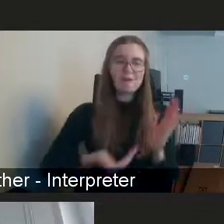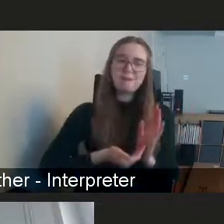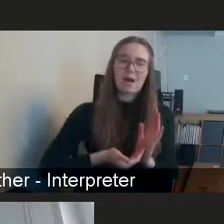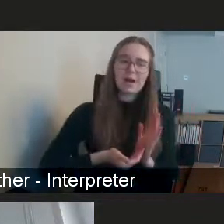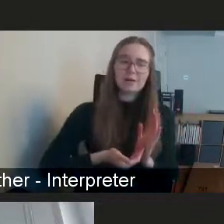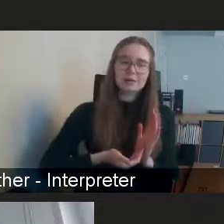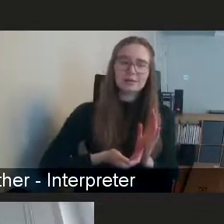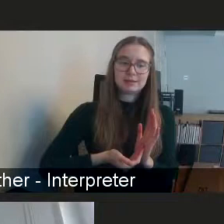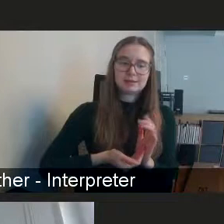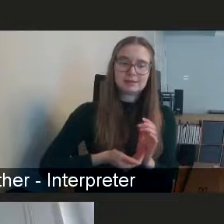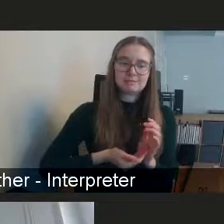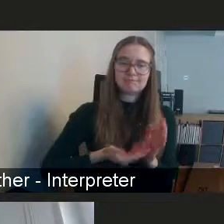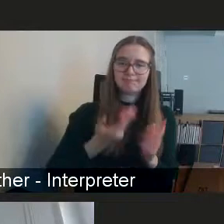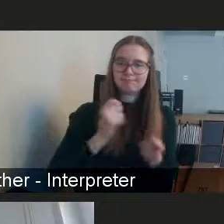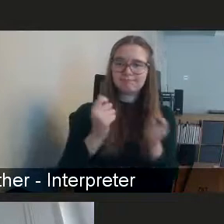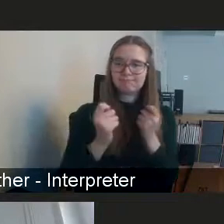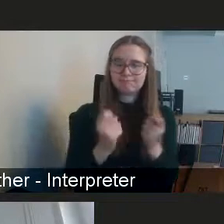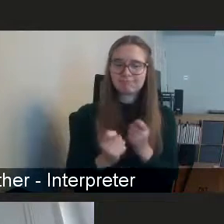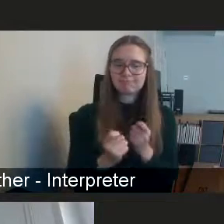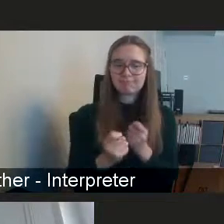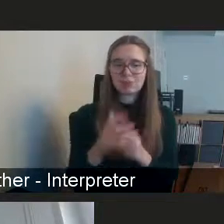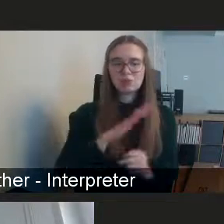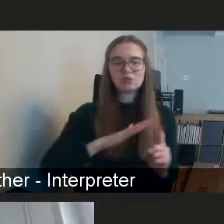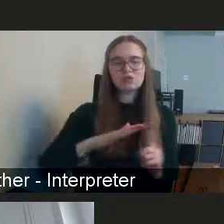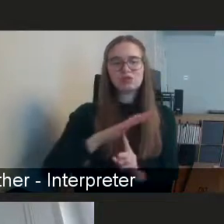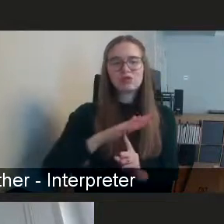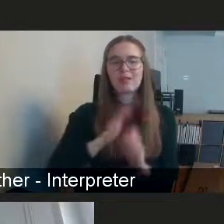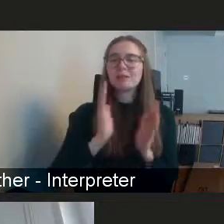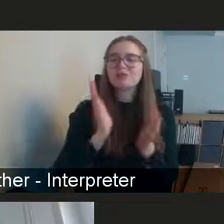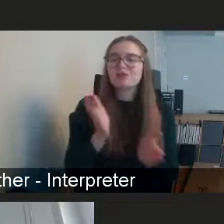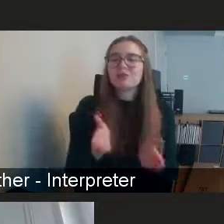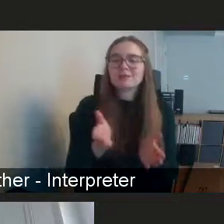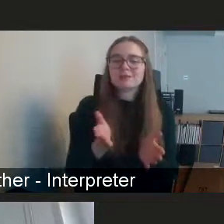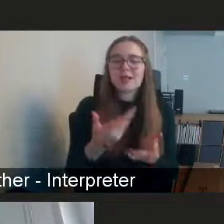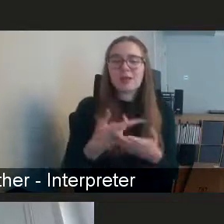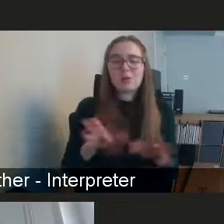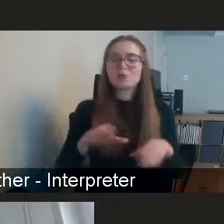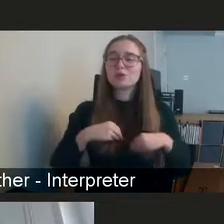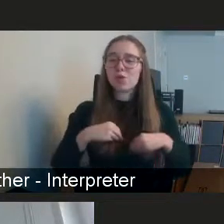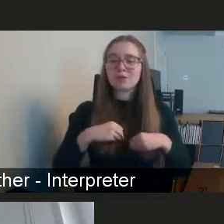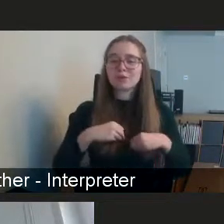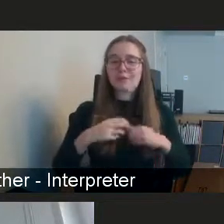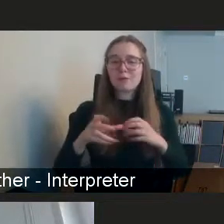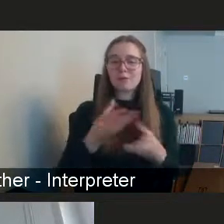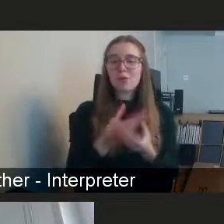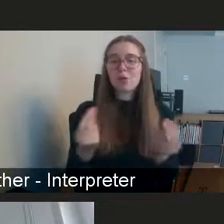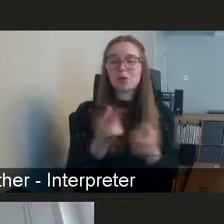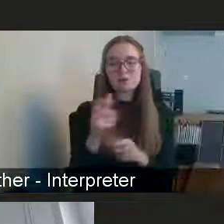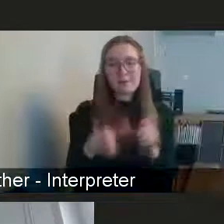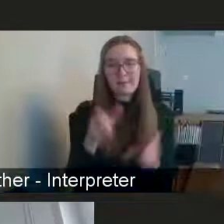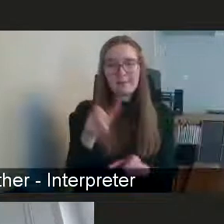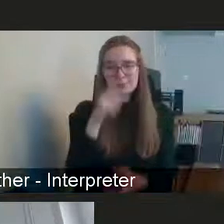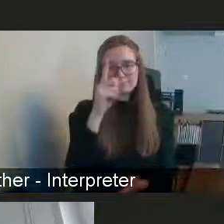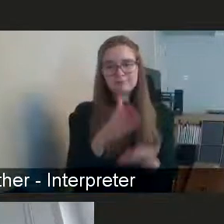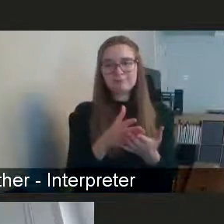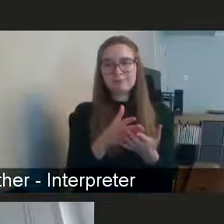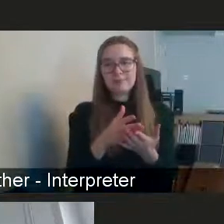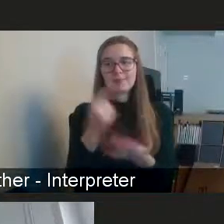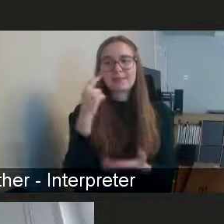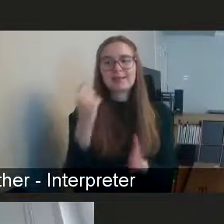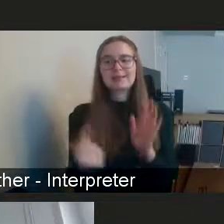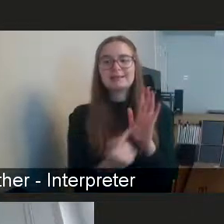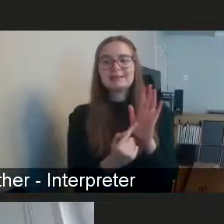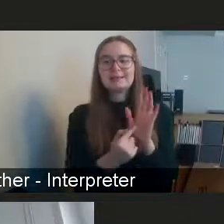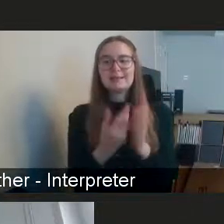alternatives that are socially just and adoptable for people. And I think that would be the key for us in future,